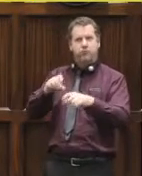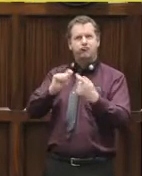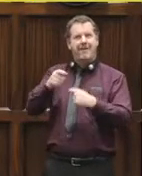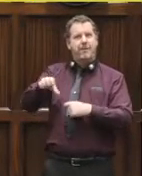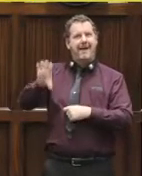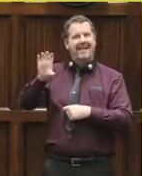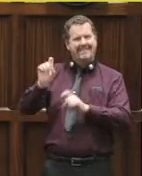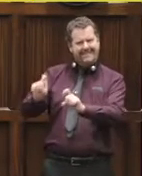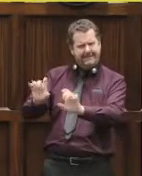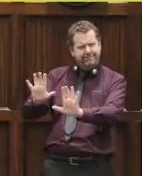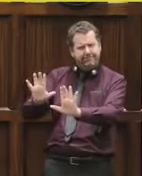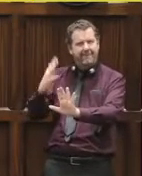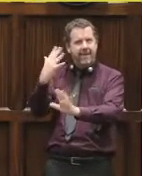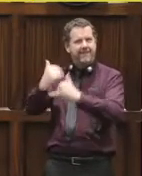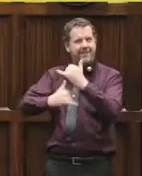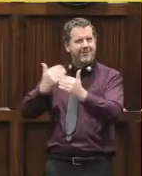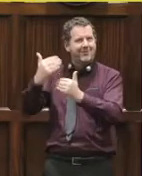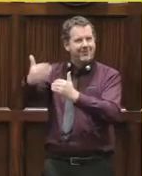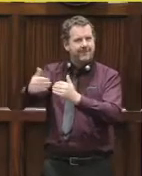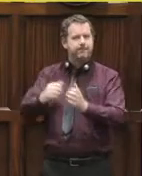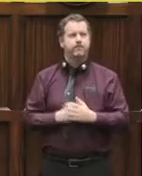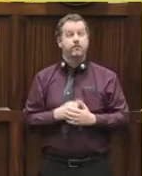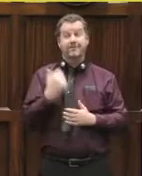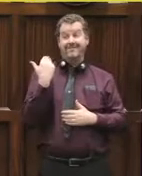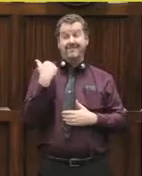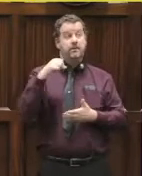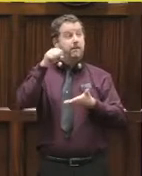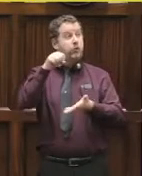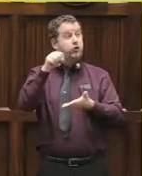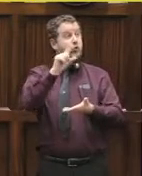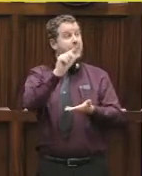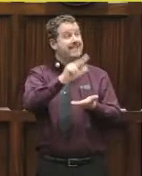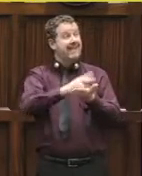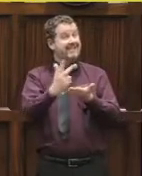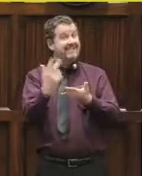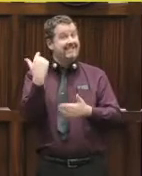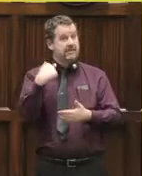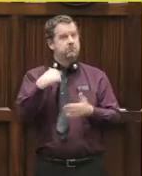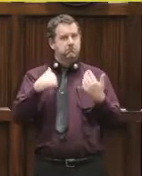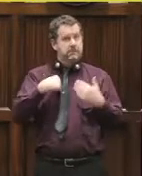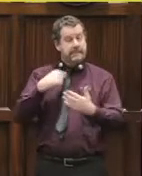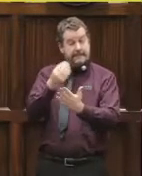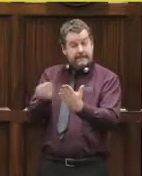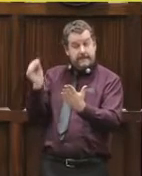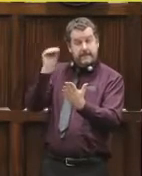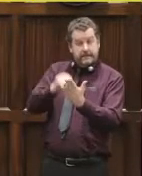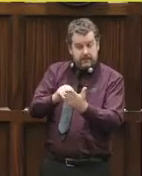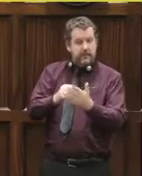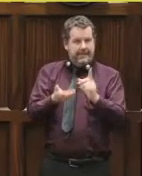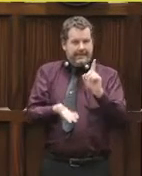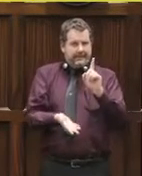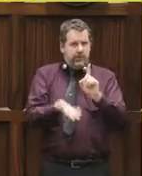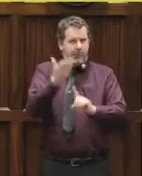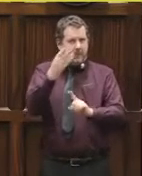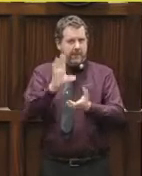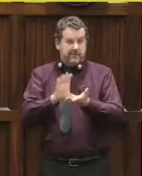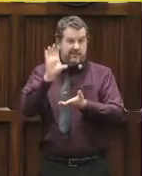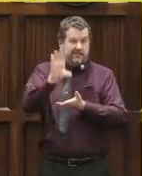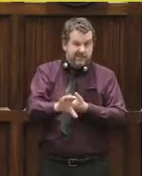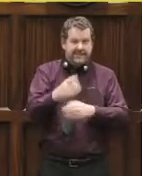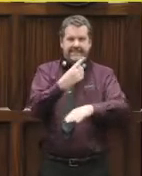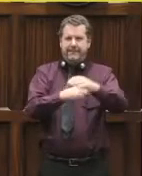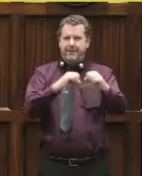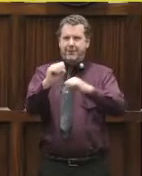years. In Budget 2018, I secured an increase in the allocation for disability